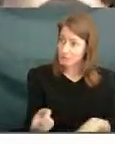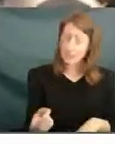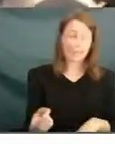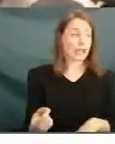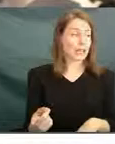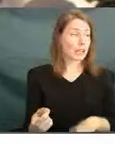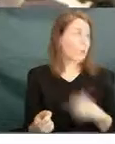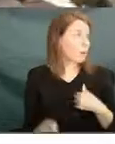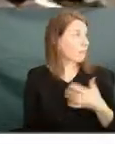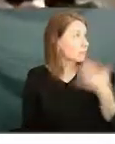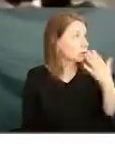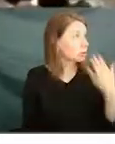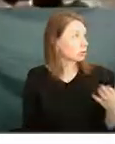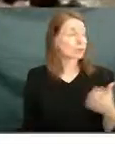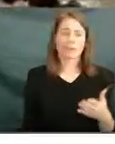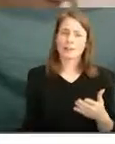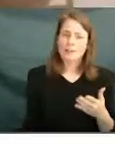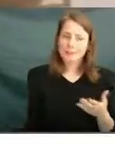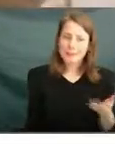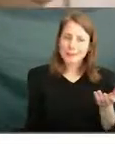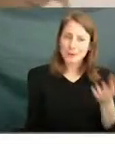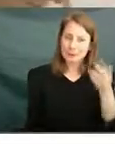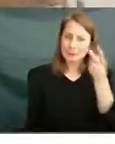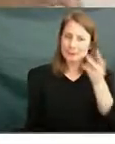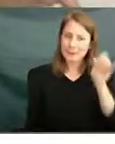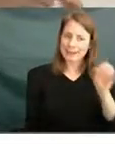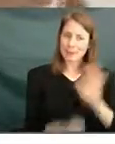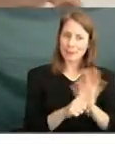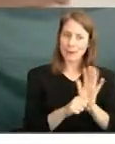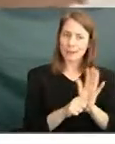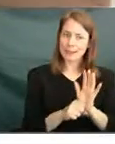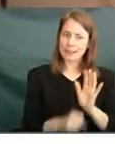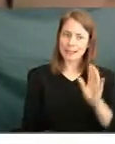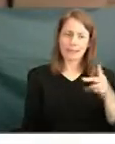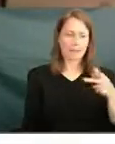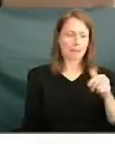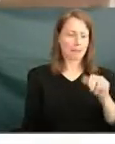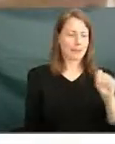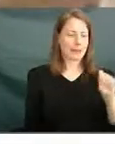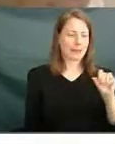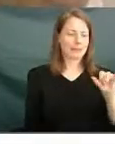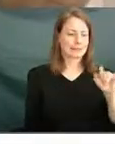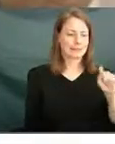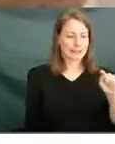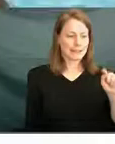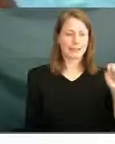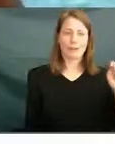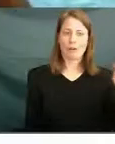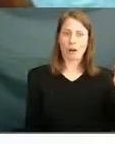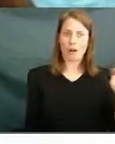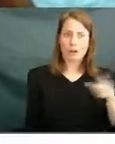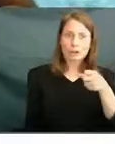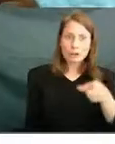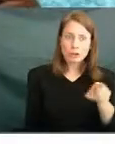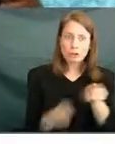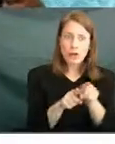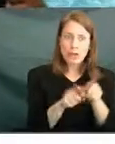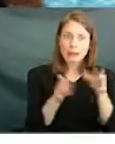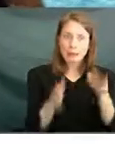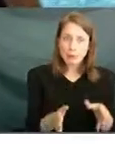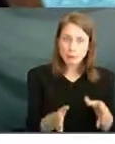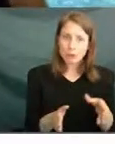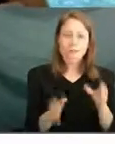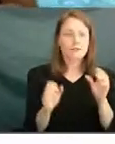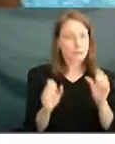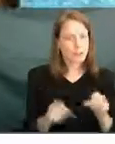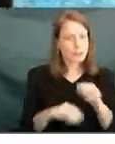On. That same sort of idea. So you, as one person, can affect the day that hundreds of people are going to have. So do we